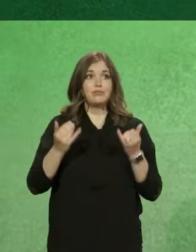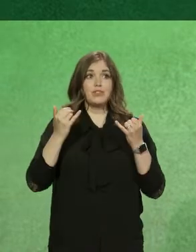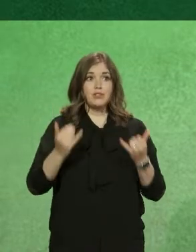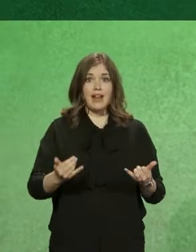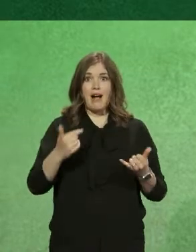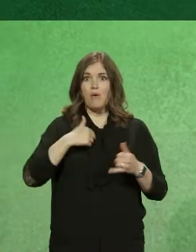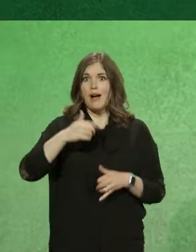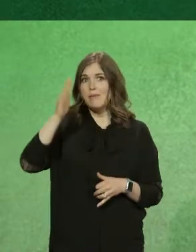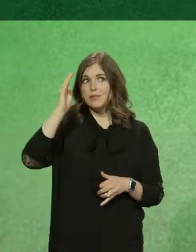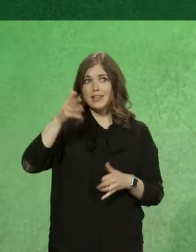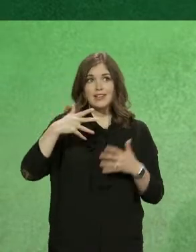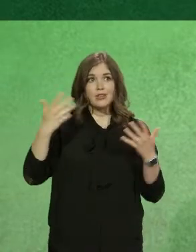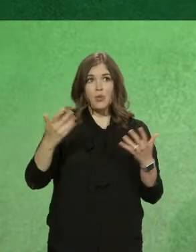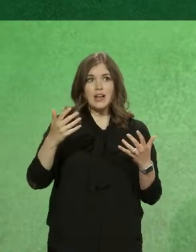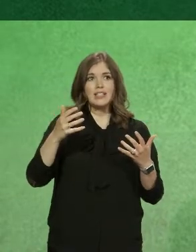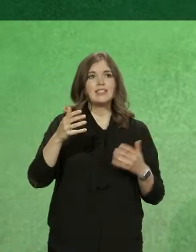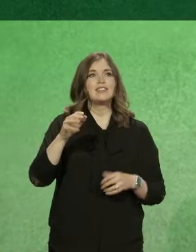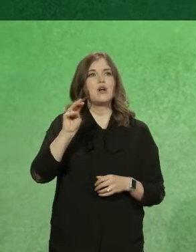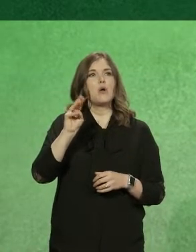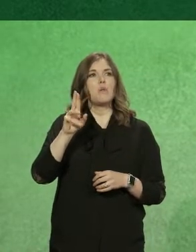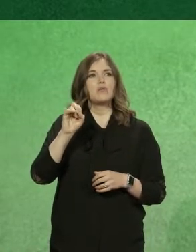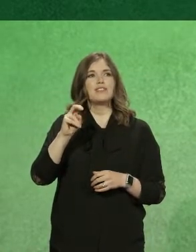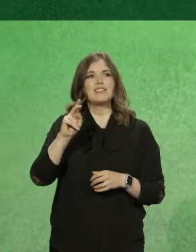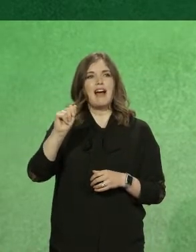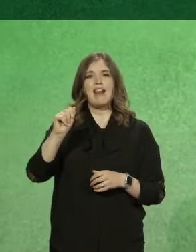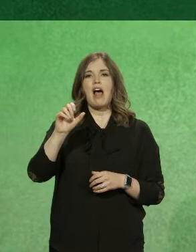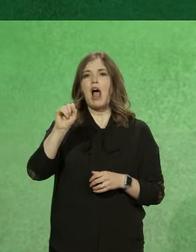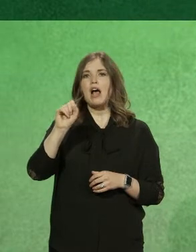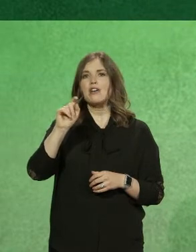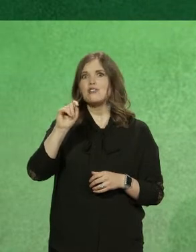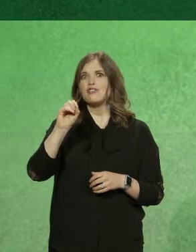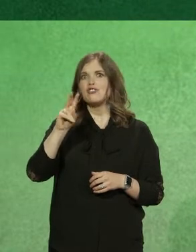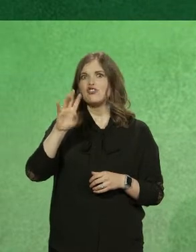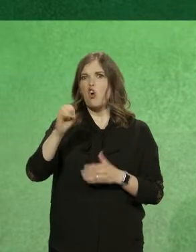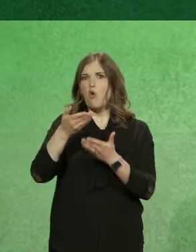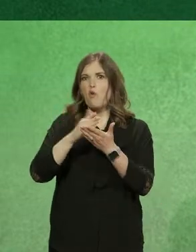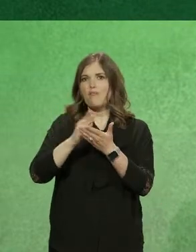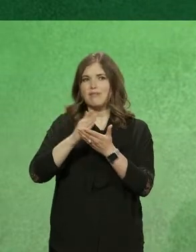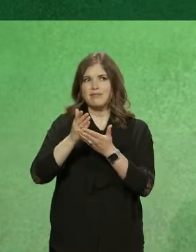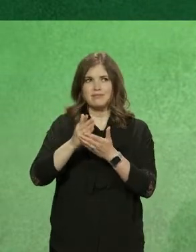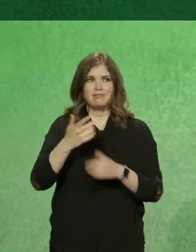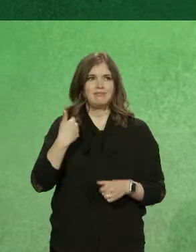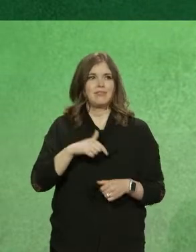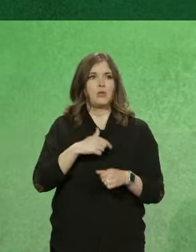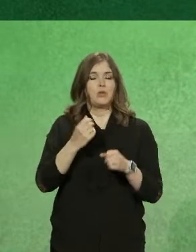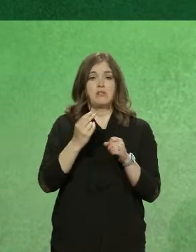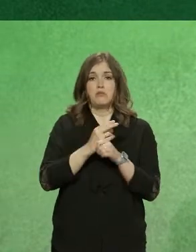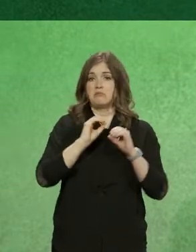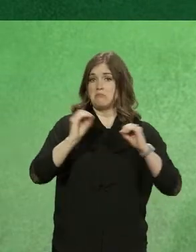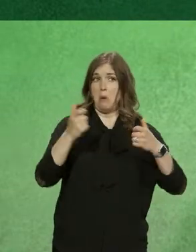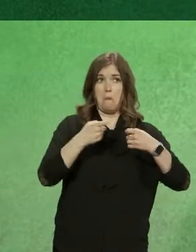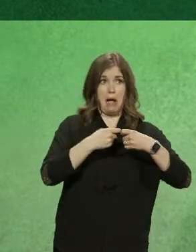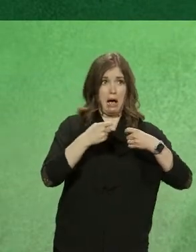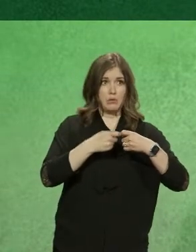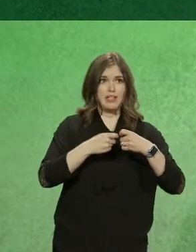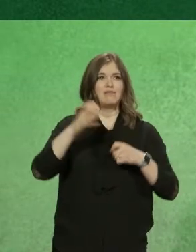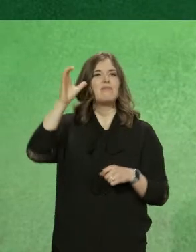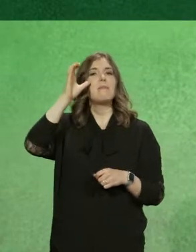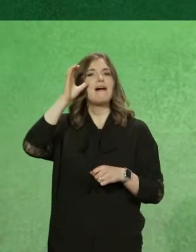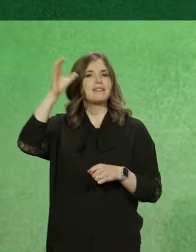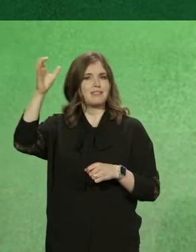to you Musana stove. With no battery, we use solar and water to fuel